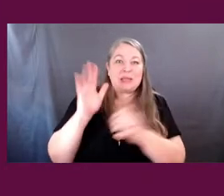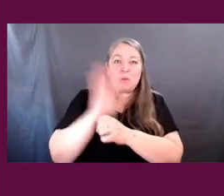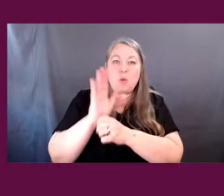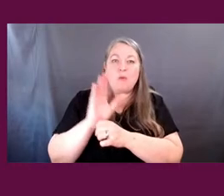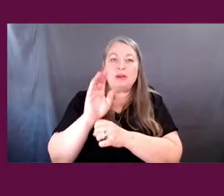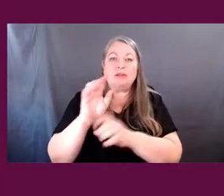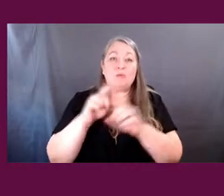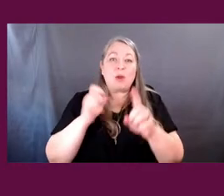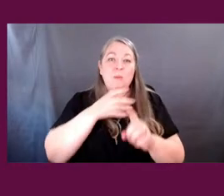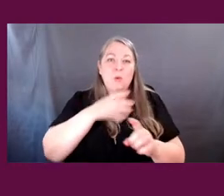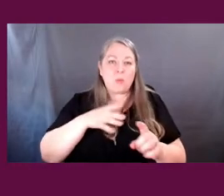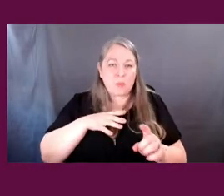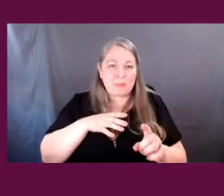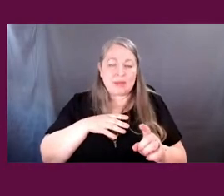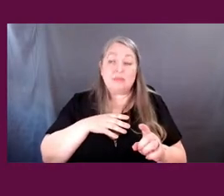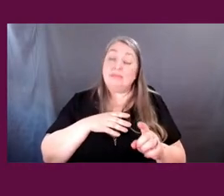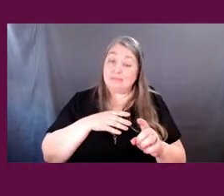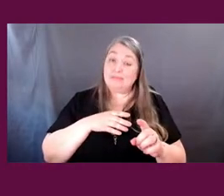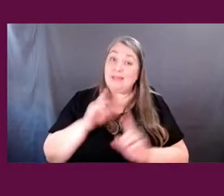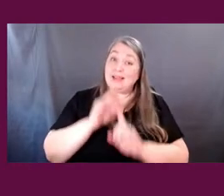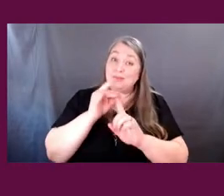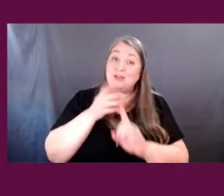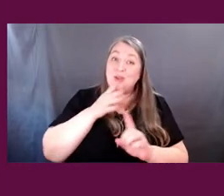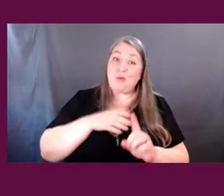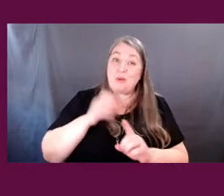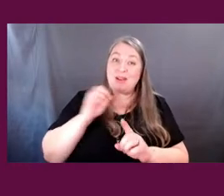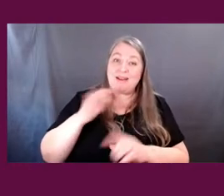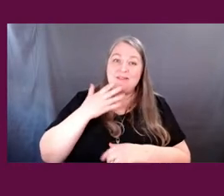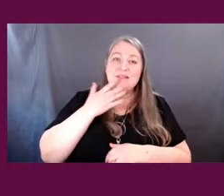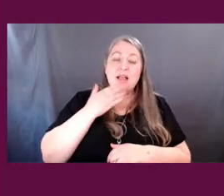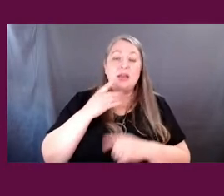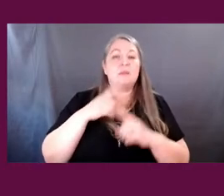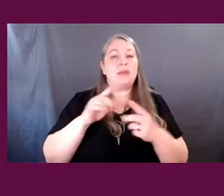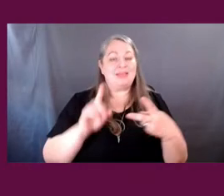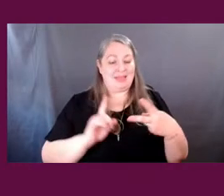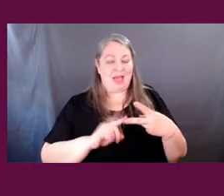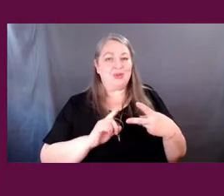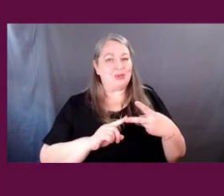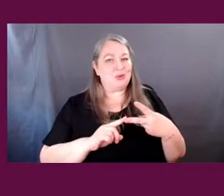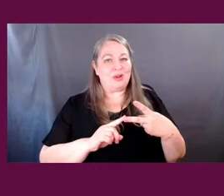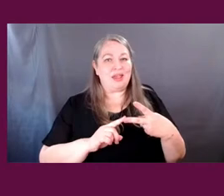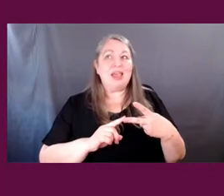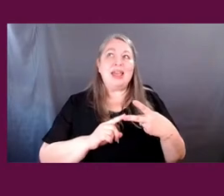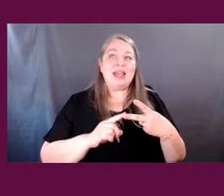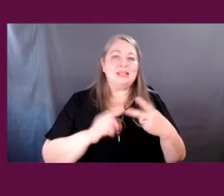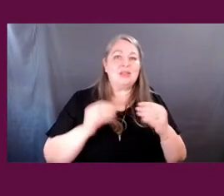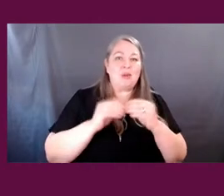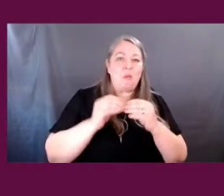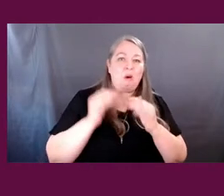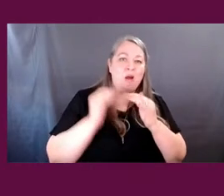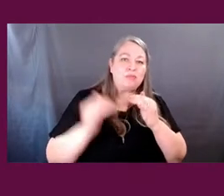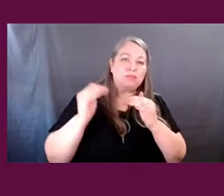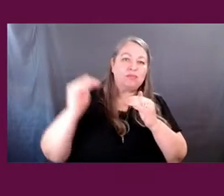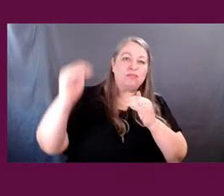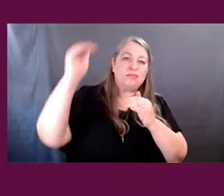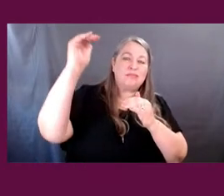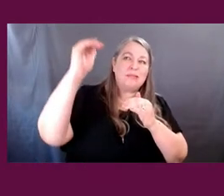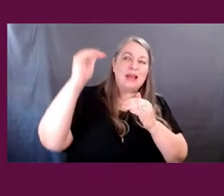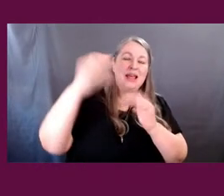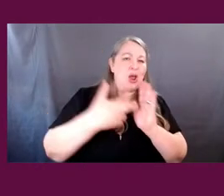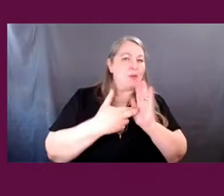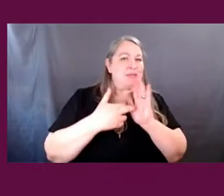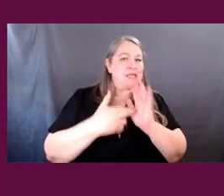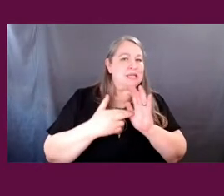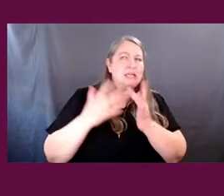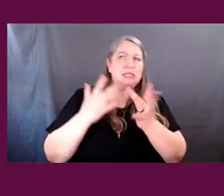of color. The other story is the lack of true representation the higher up the ladder you go. I mean, through these